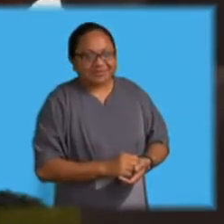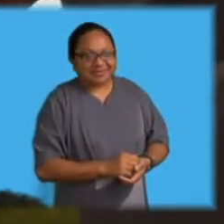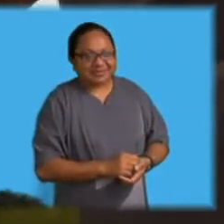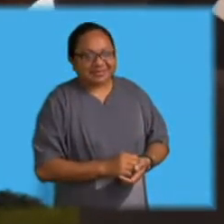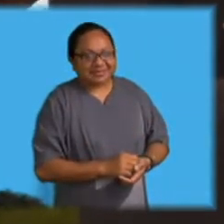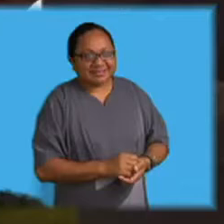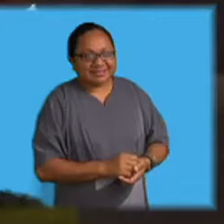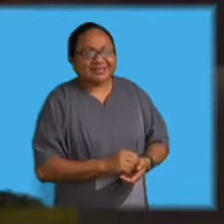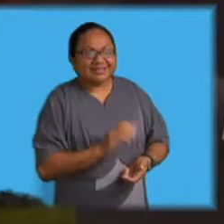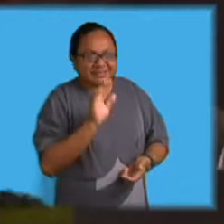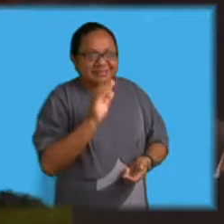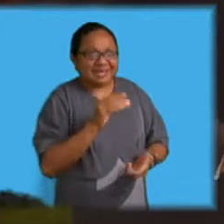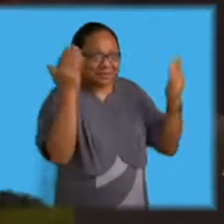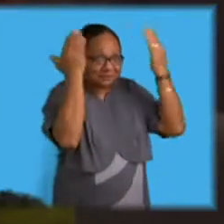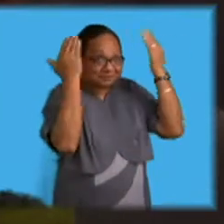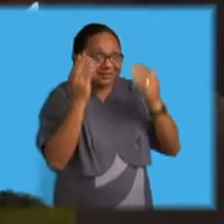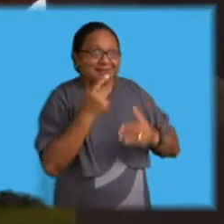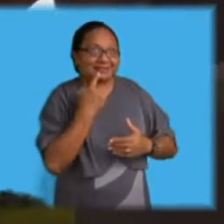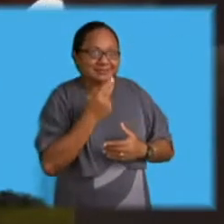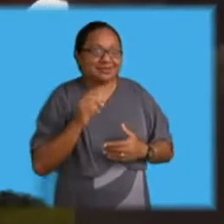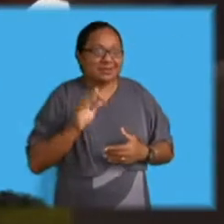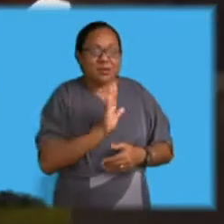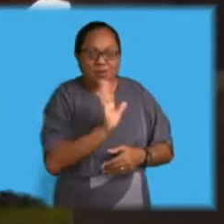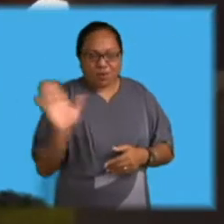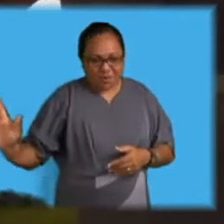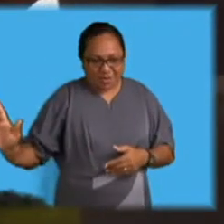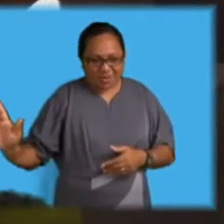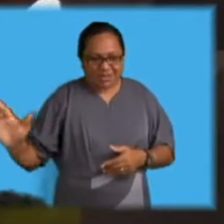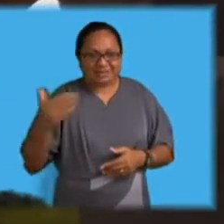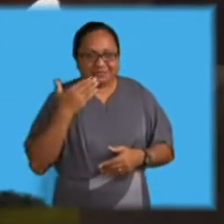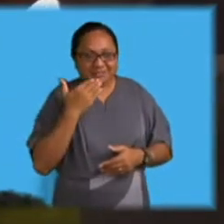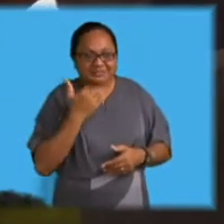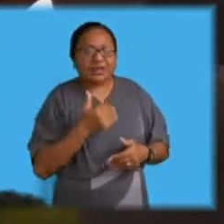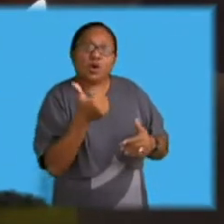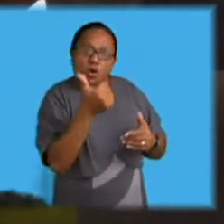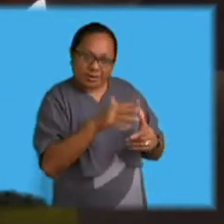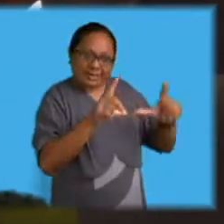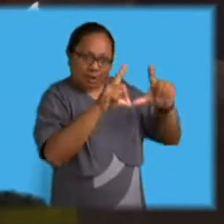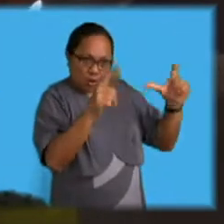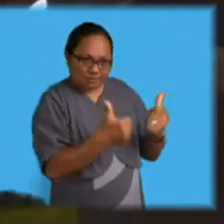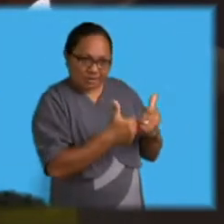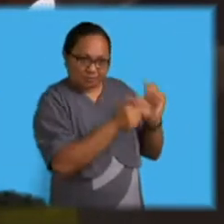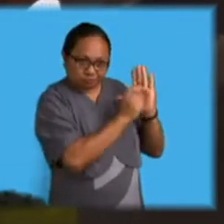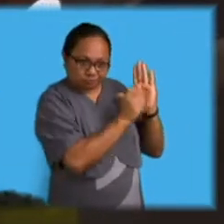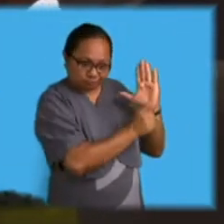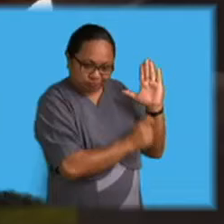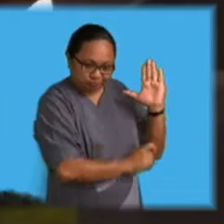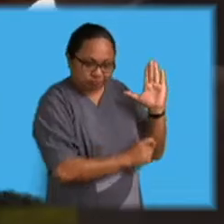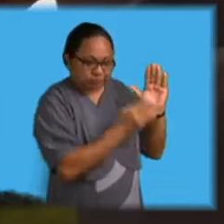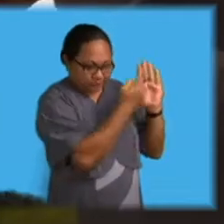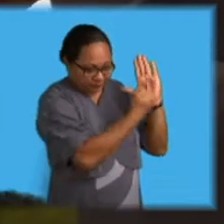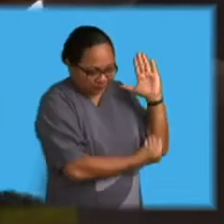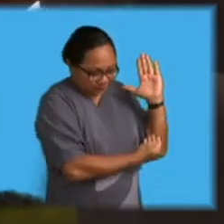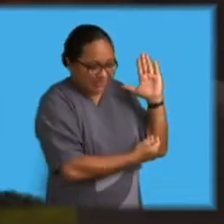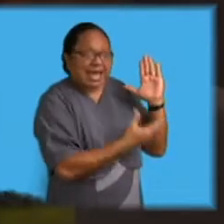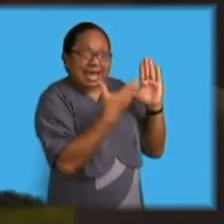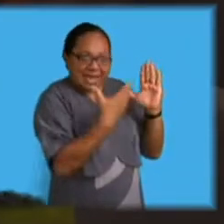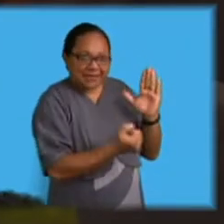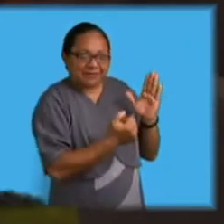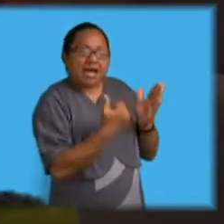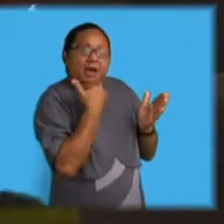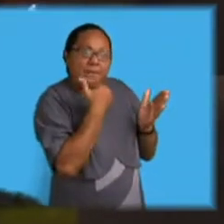Honourable members, can you allow the Honourable Minister to speak? There's a written contract for a specified amount. Madam Speaker, there's a written contract for a specified